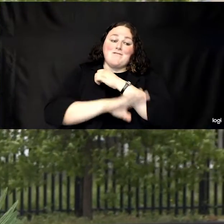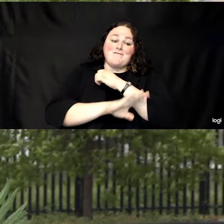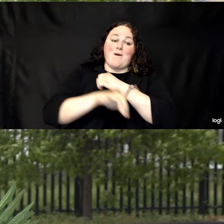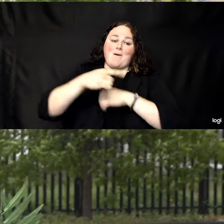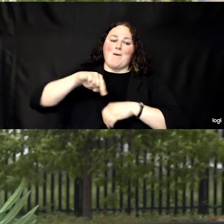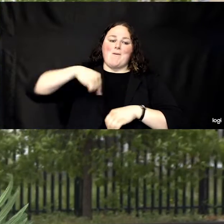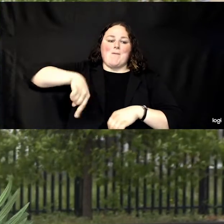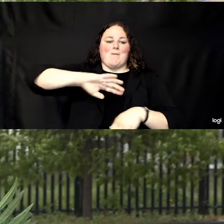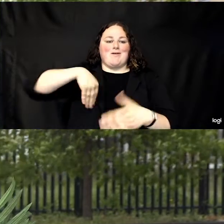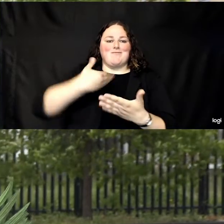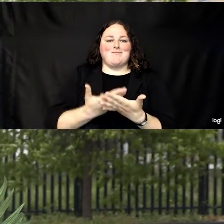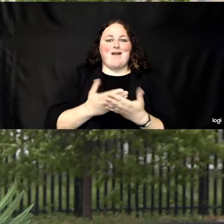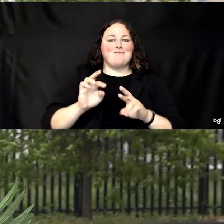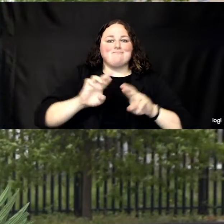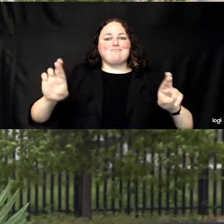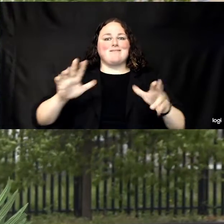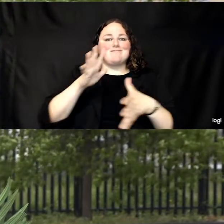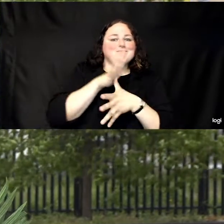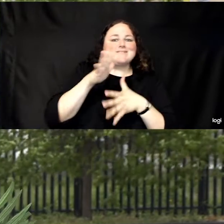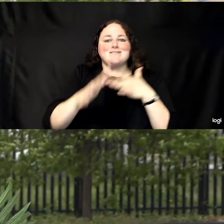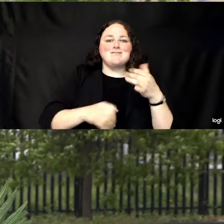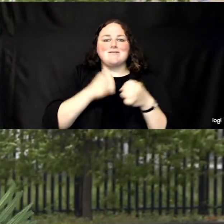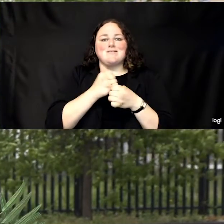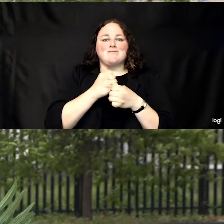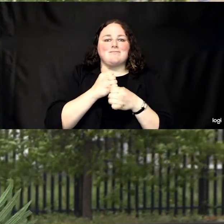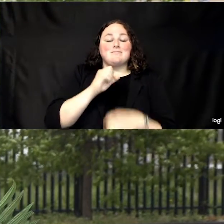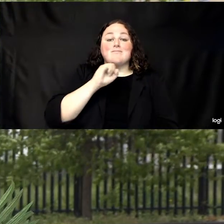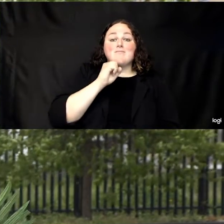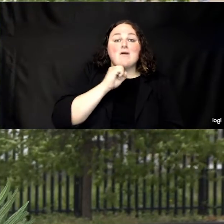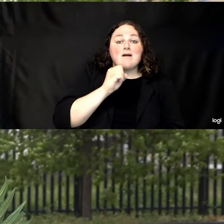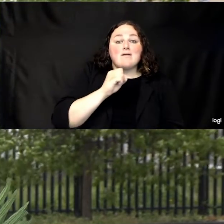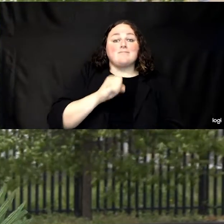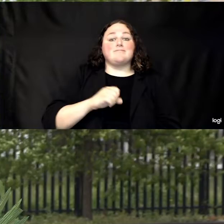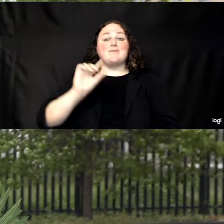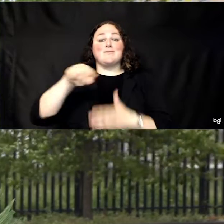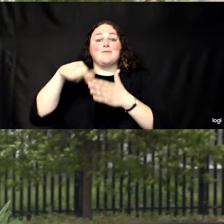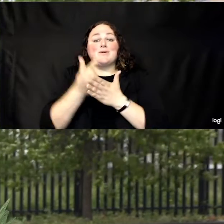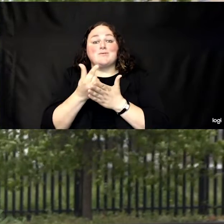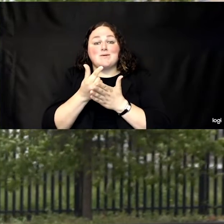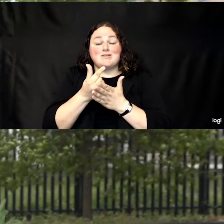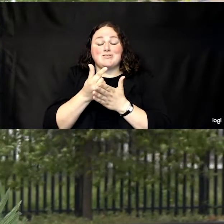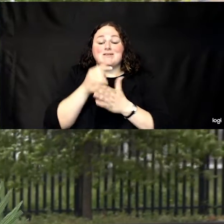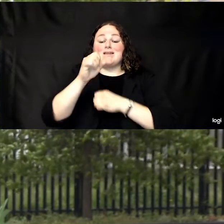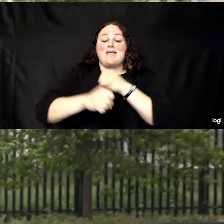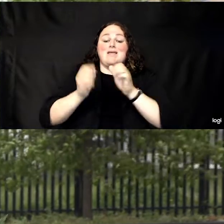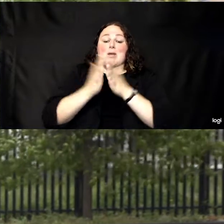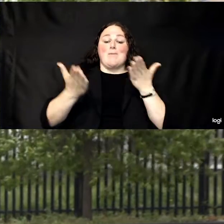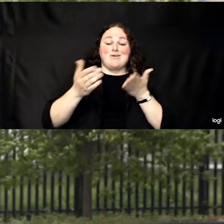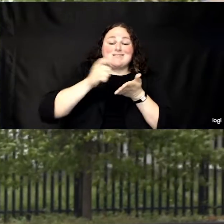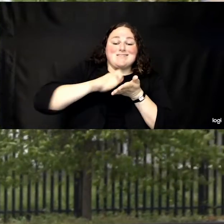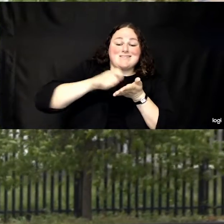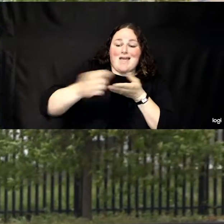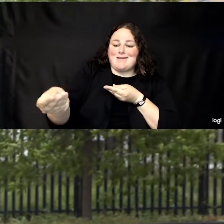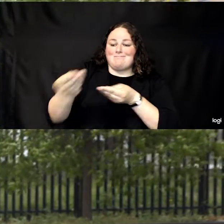amazing. We were prepared for all the things senior year had in store for us. Prom, graduation, signing each other's